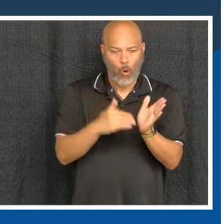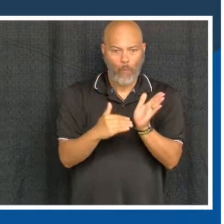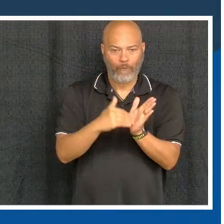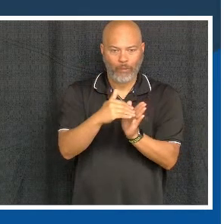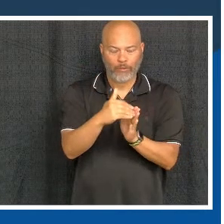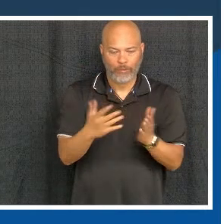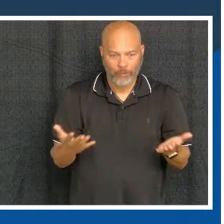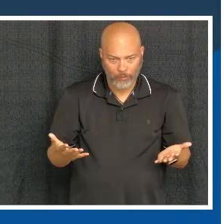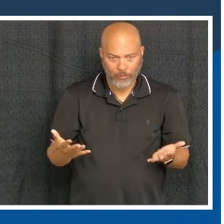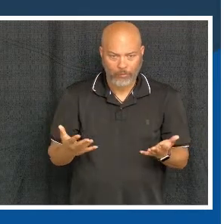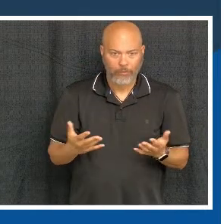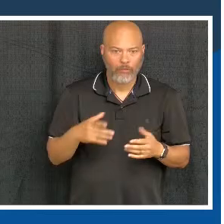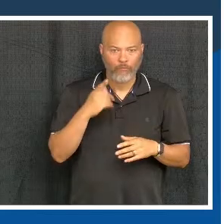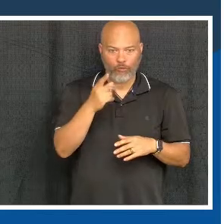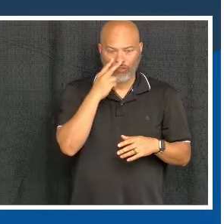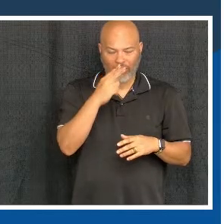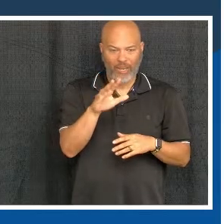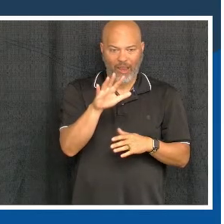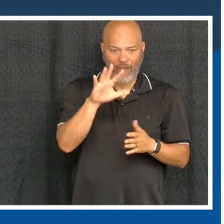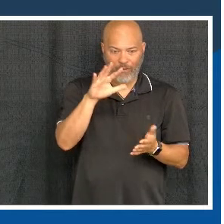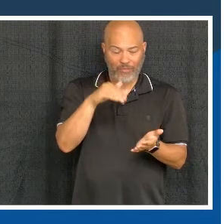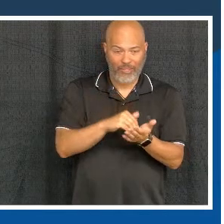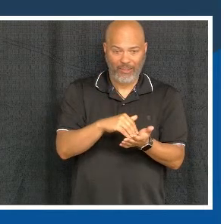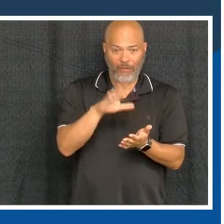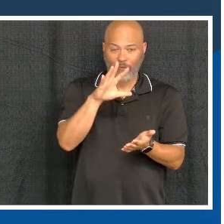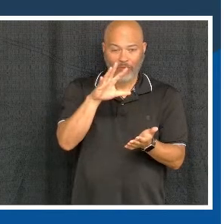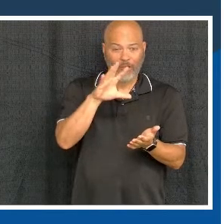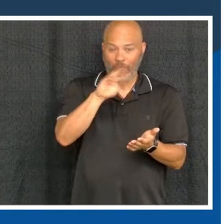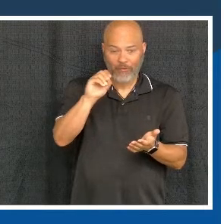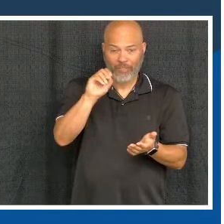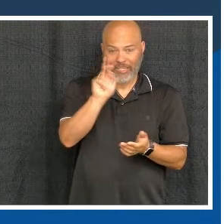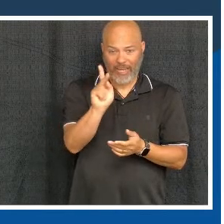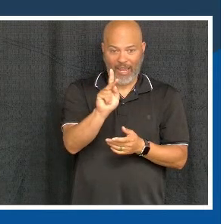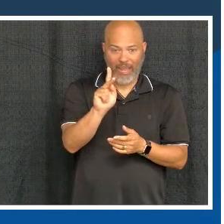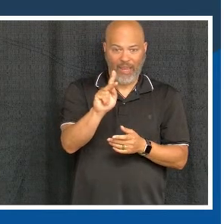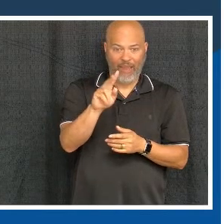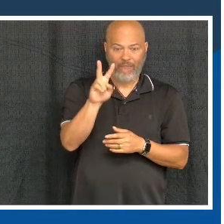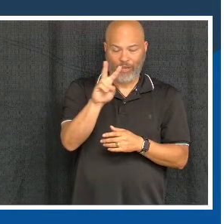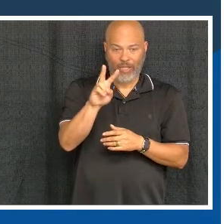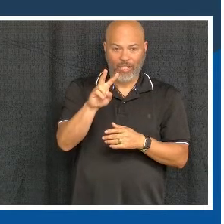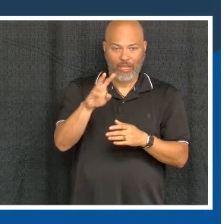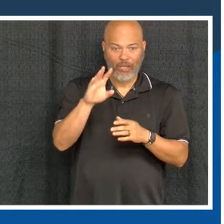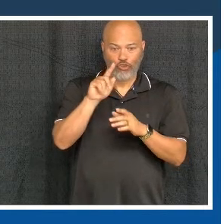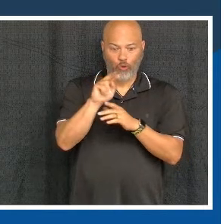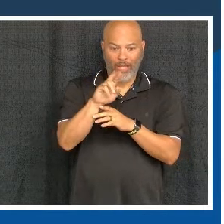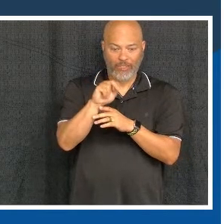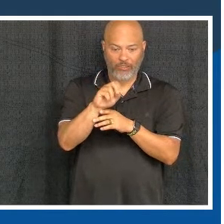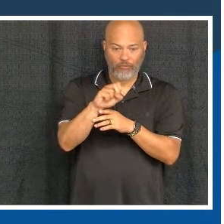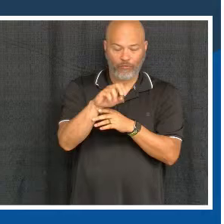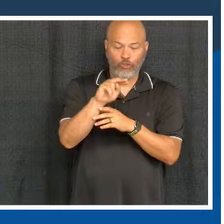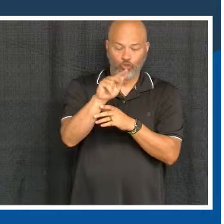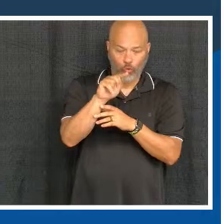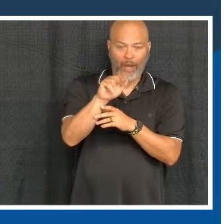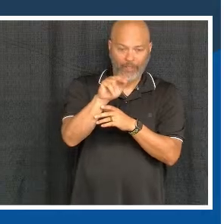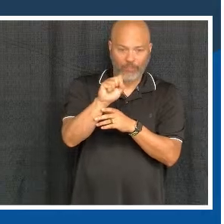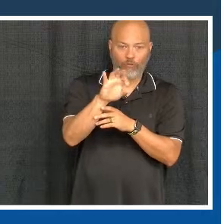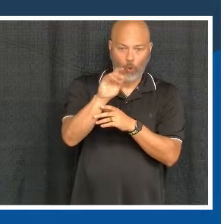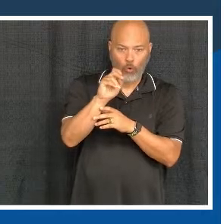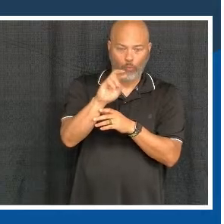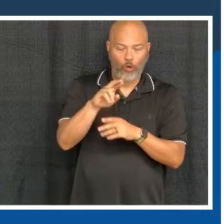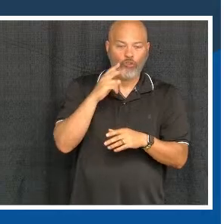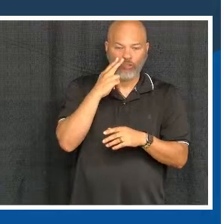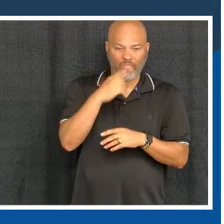of. And you can see a 50 kVA transformer in 2019, it was